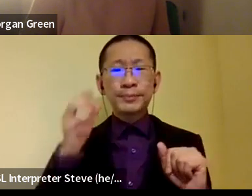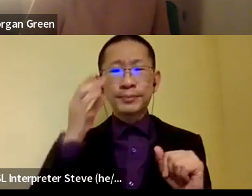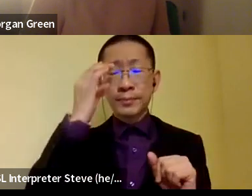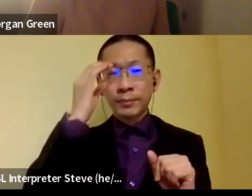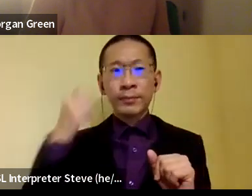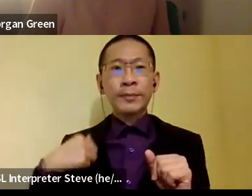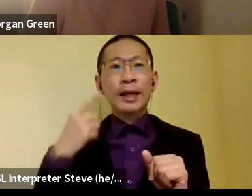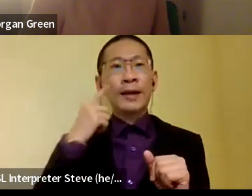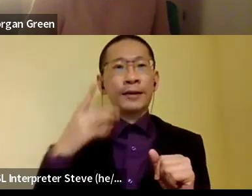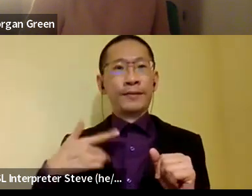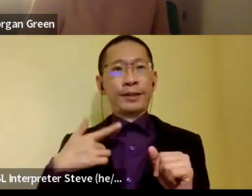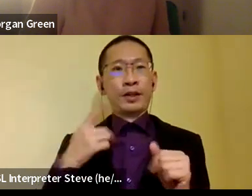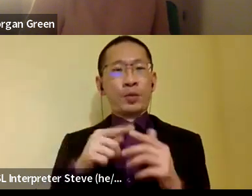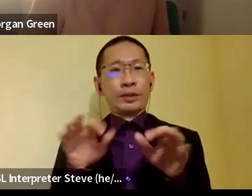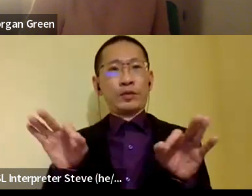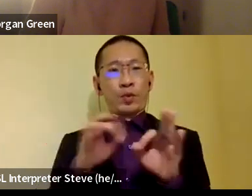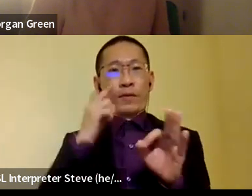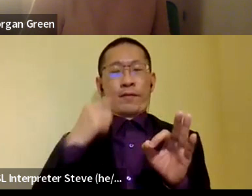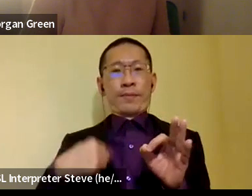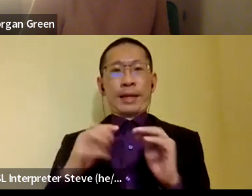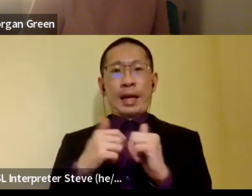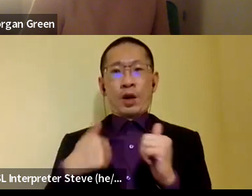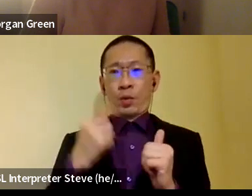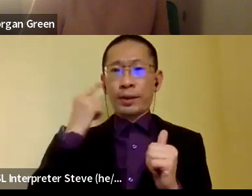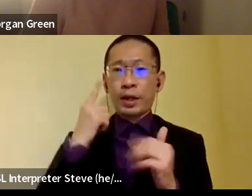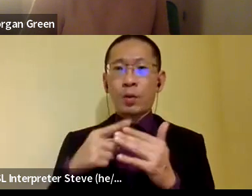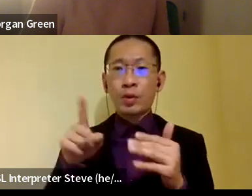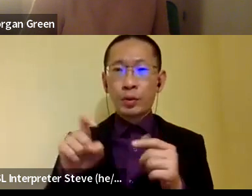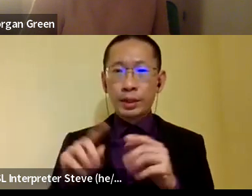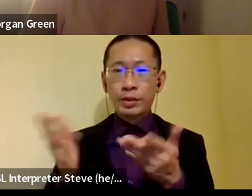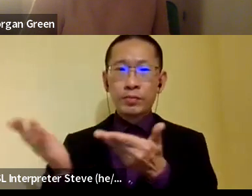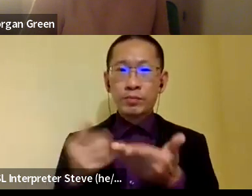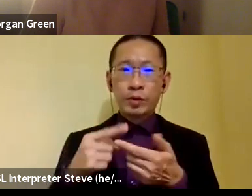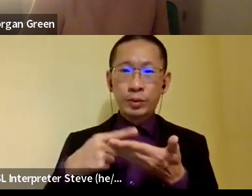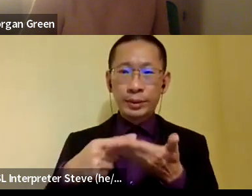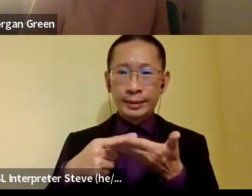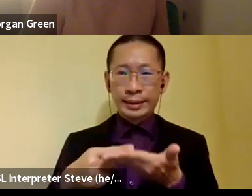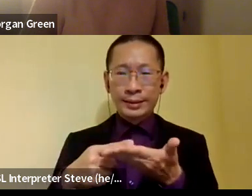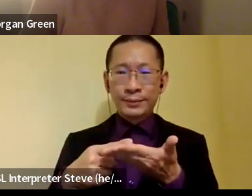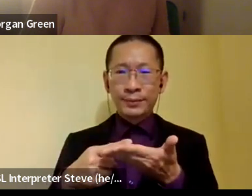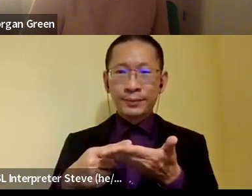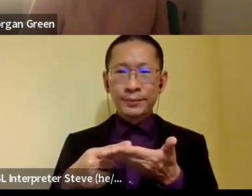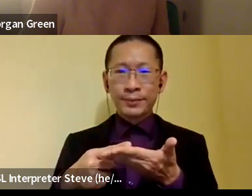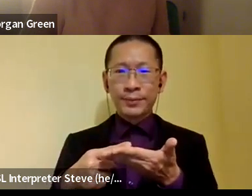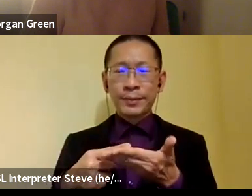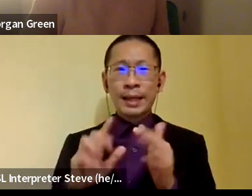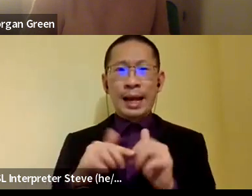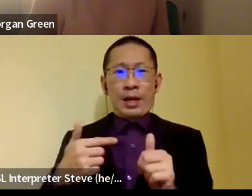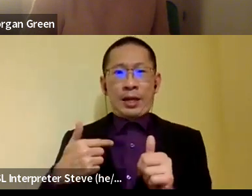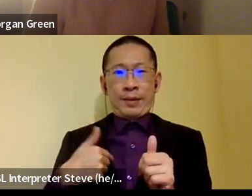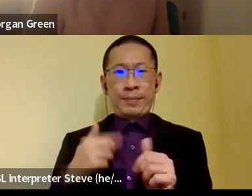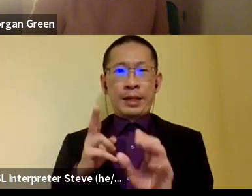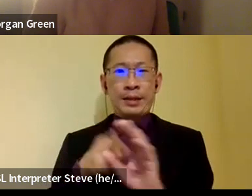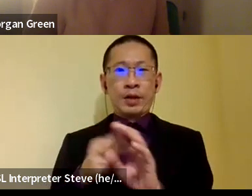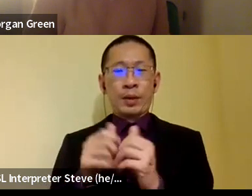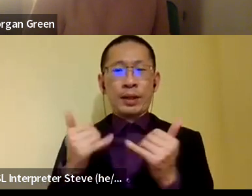what has been of great value to me in terms of how we think of what do you need to bring to the table is how is me participating in this practice